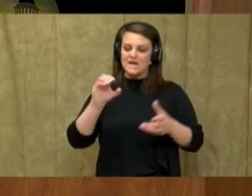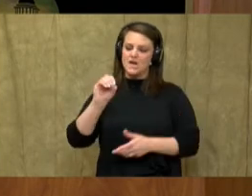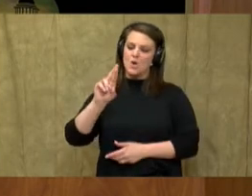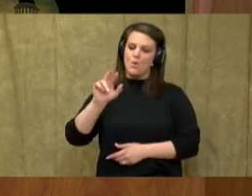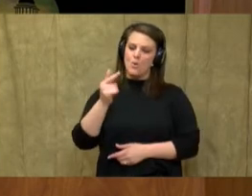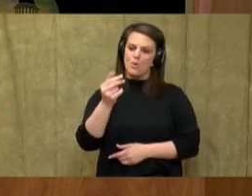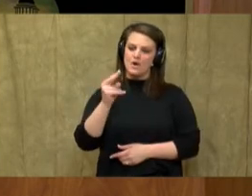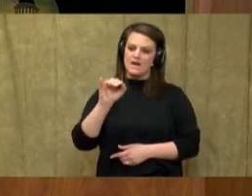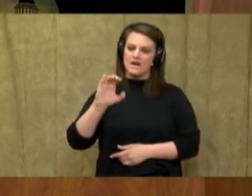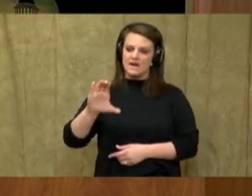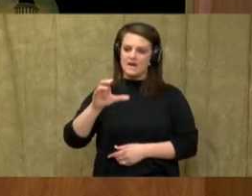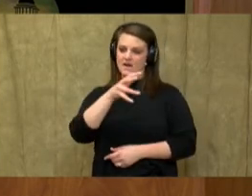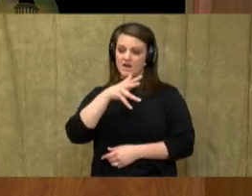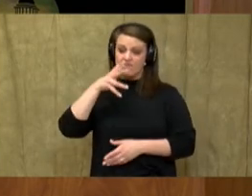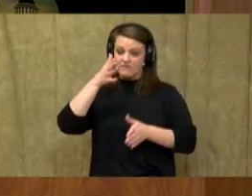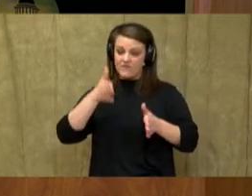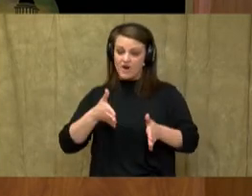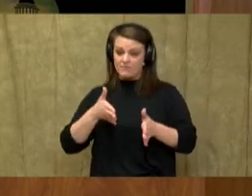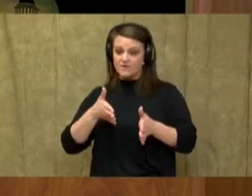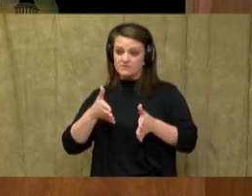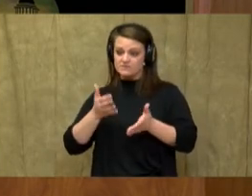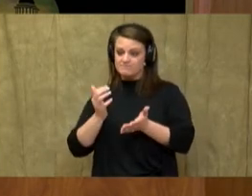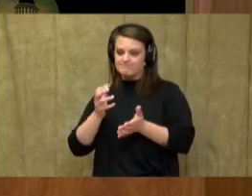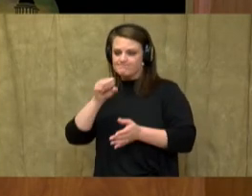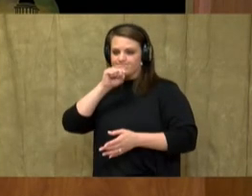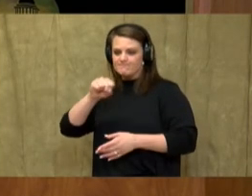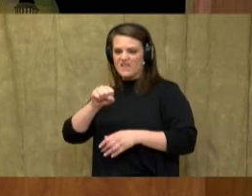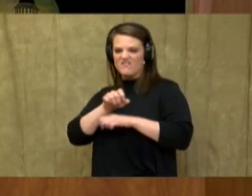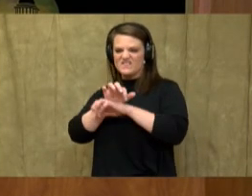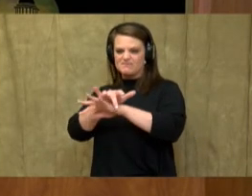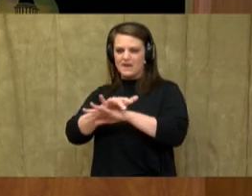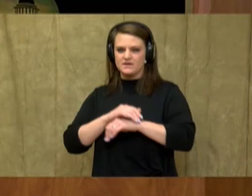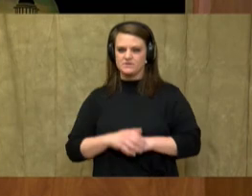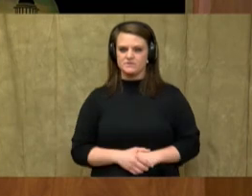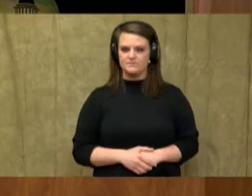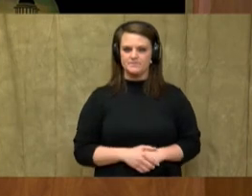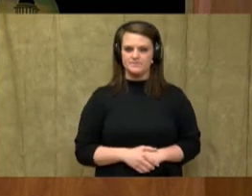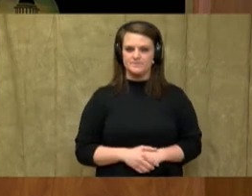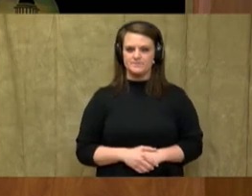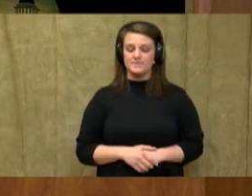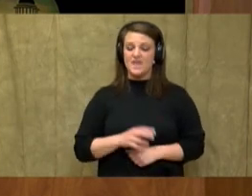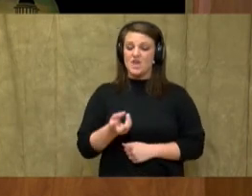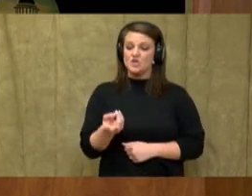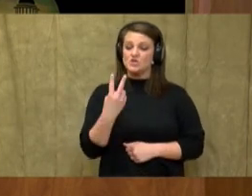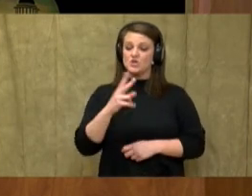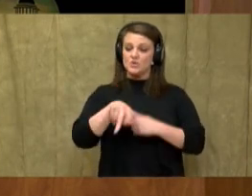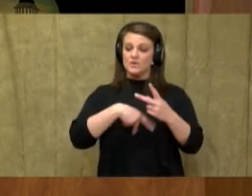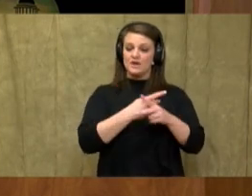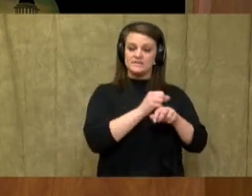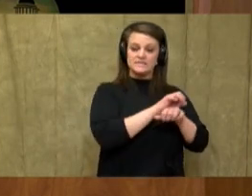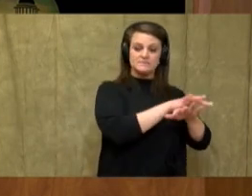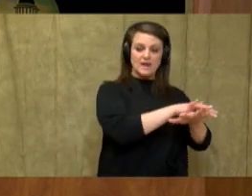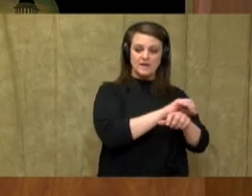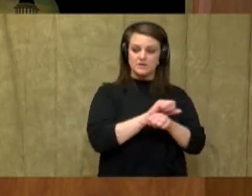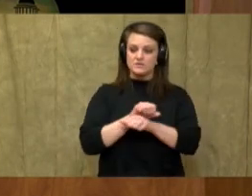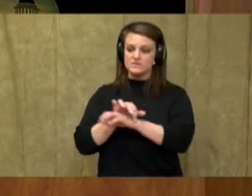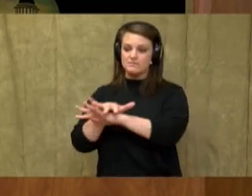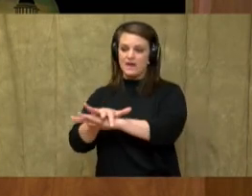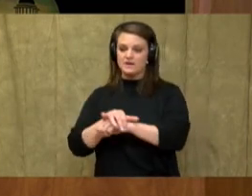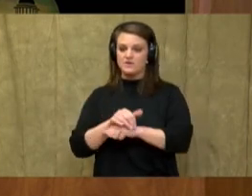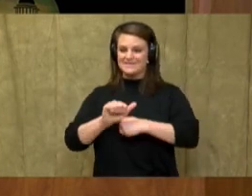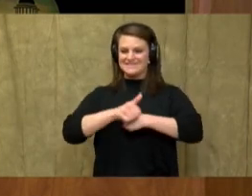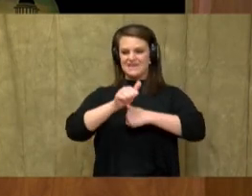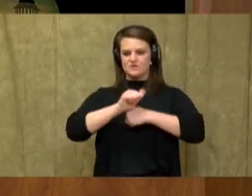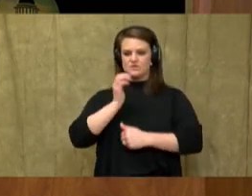on spiders to eat their bugs. There are only two types of spiders in the United States that are dangerous